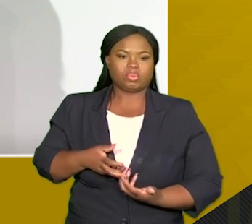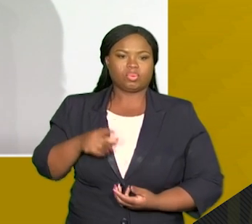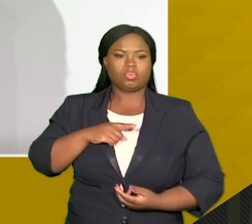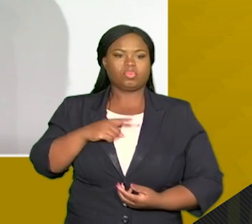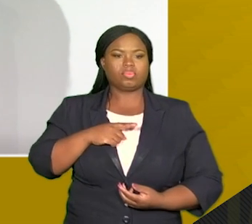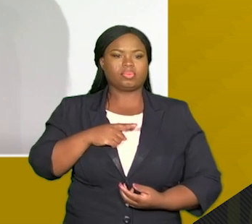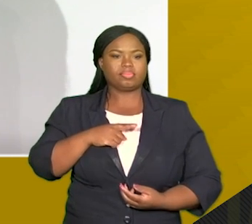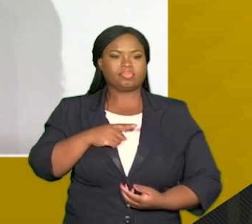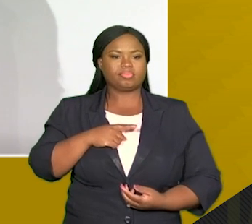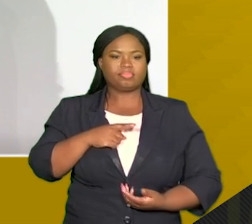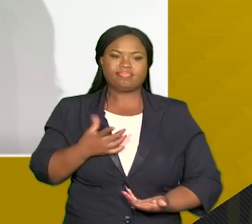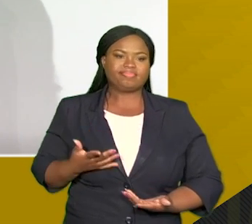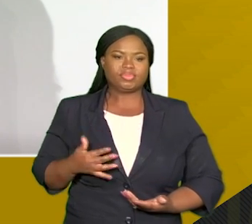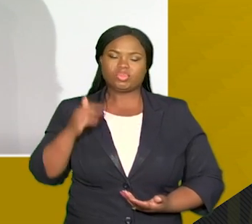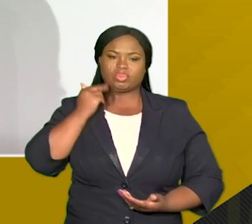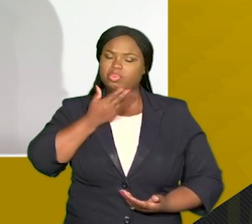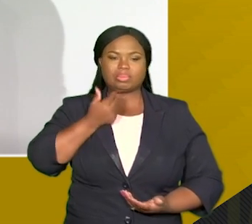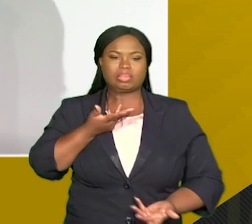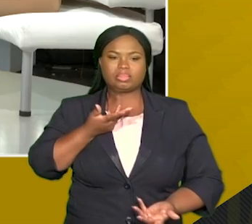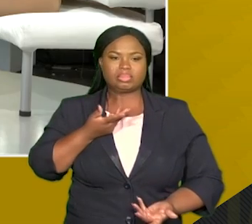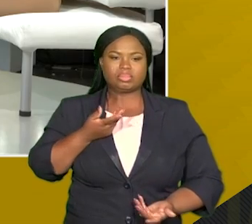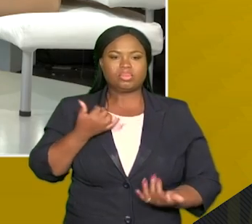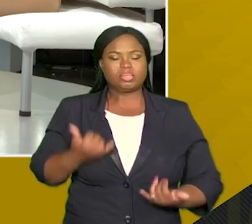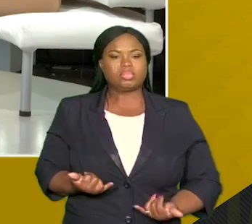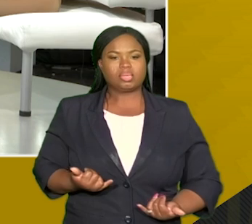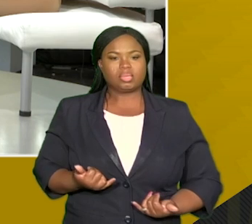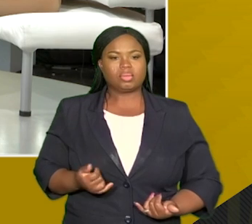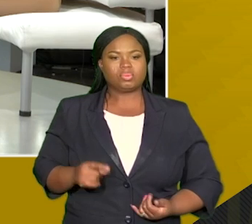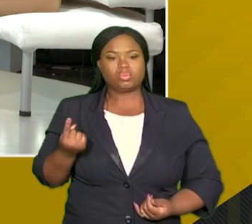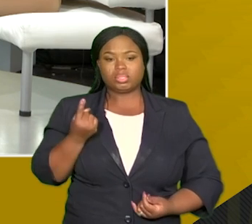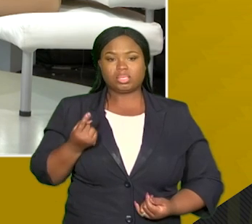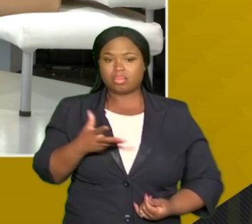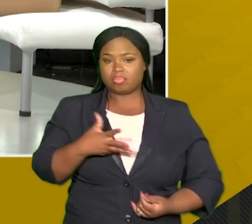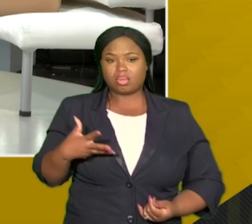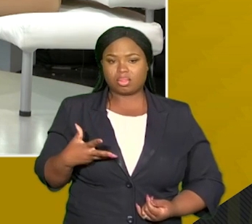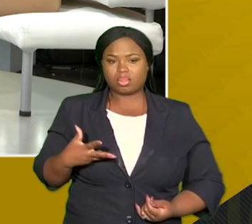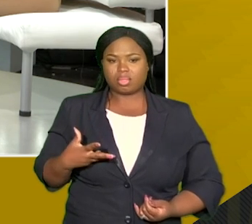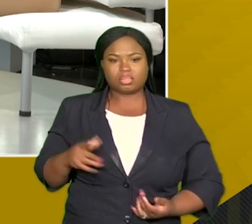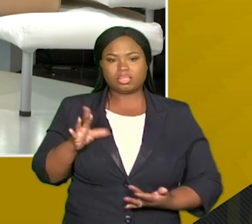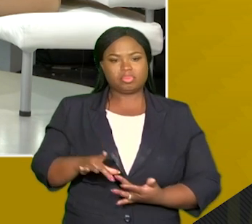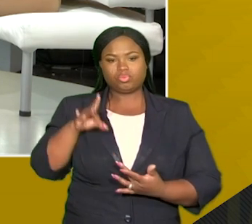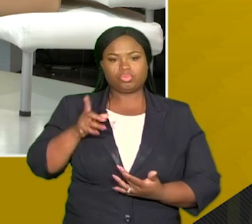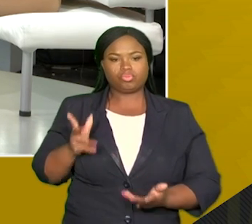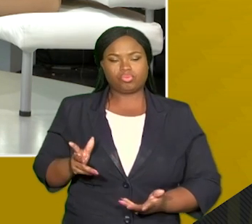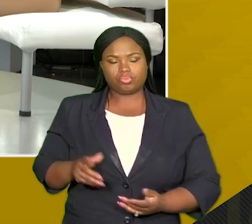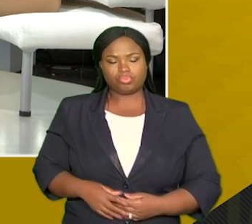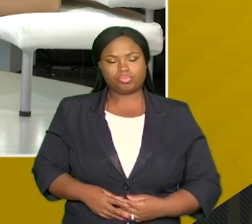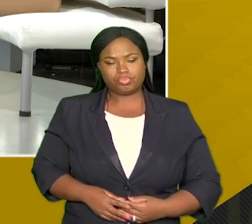emotional does not sit well with all of us. Yes. So she's now a single mother, not by choice, but by the